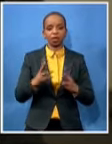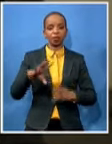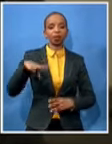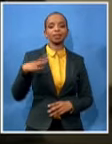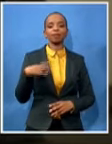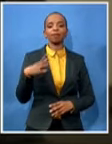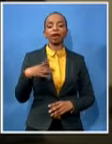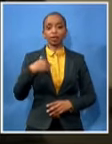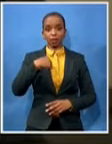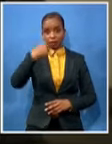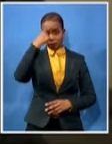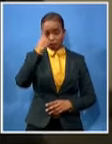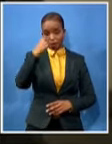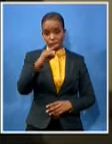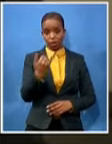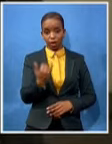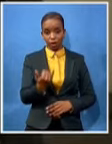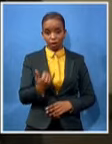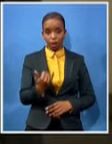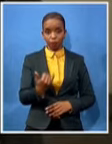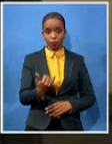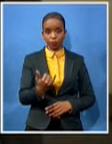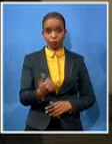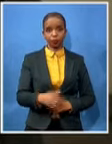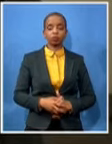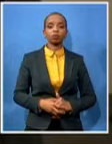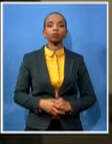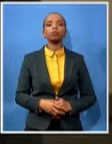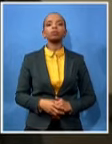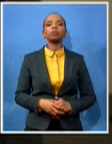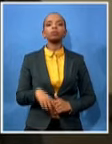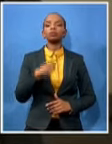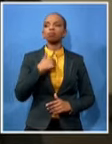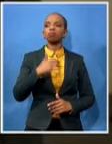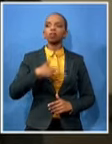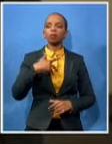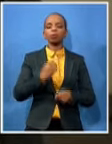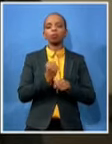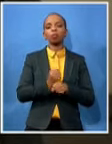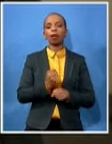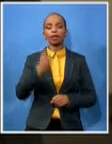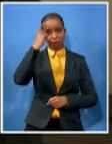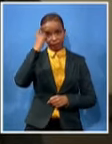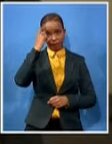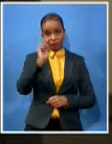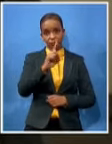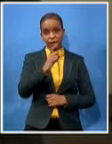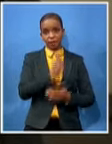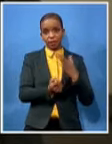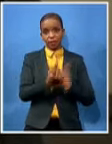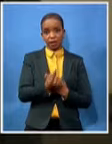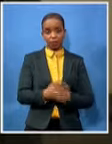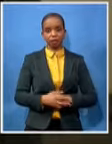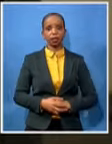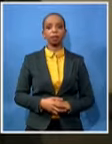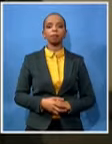I just wanted to get a sense as to what's happening. Do you want to bring anything else, MEC? Yeah, I think it's just